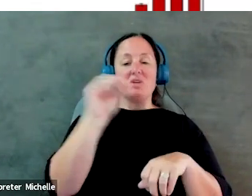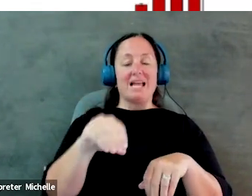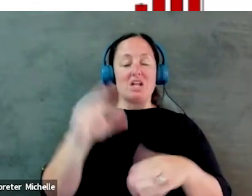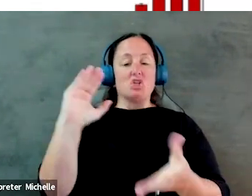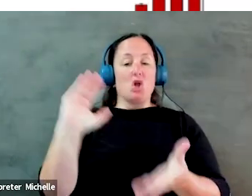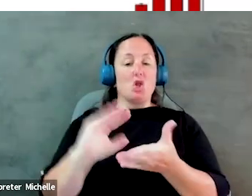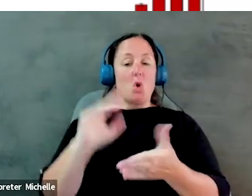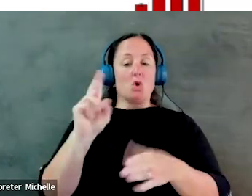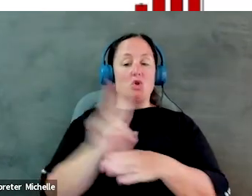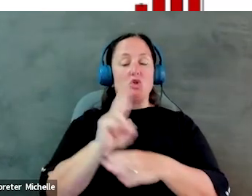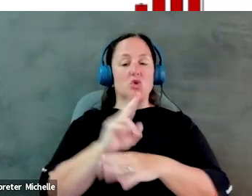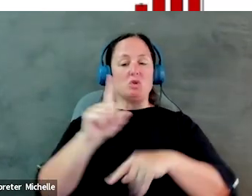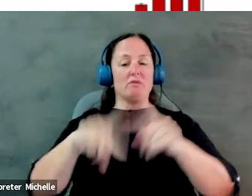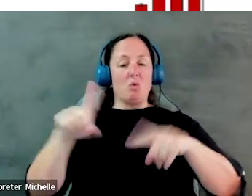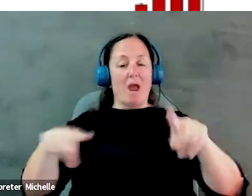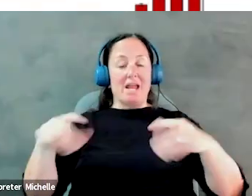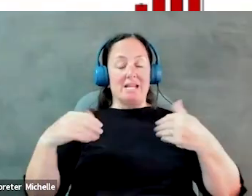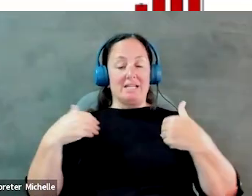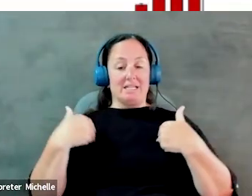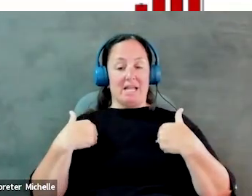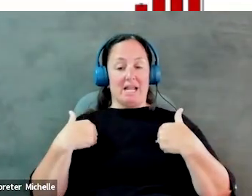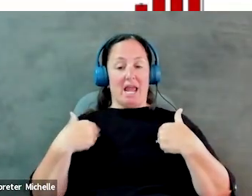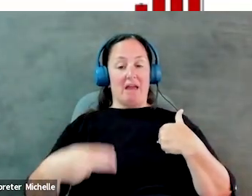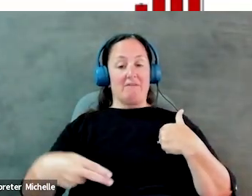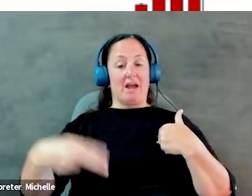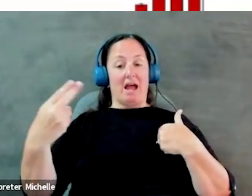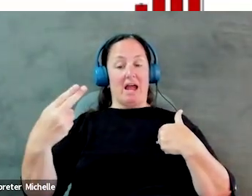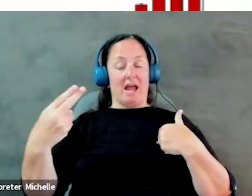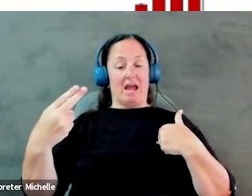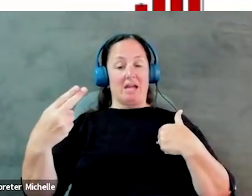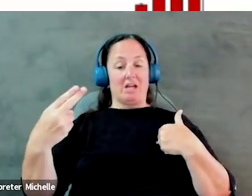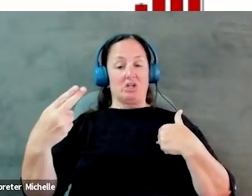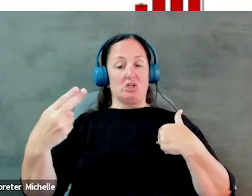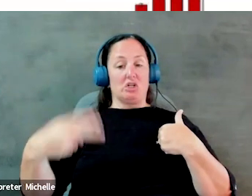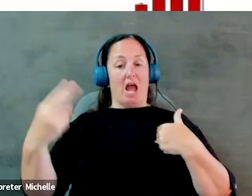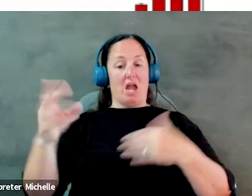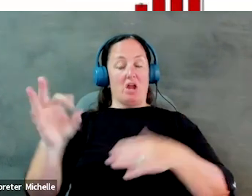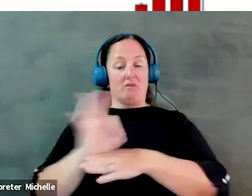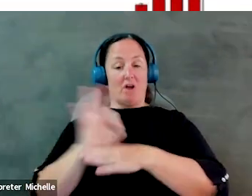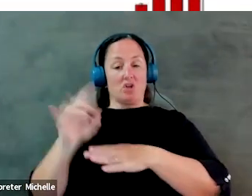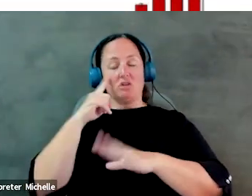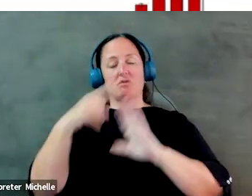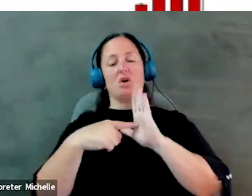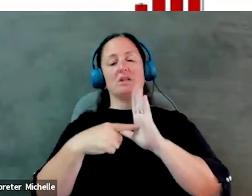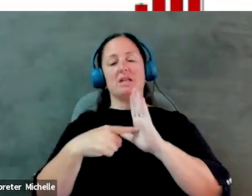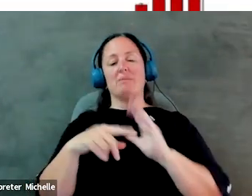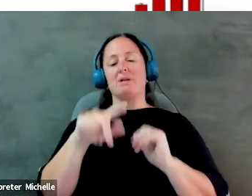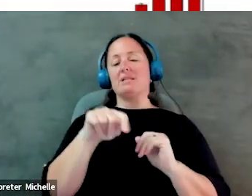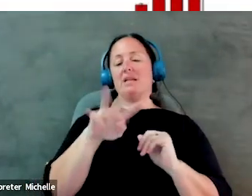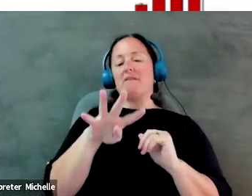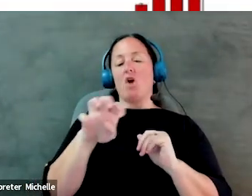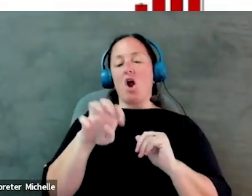are lower for us to use varieties that have higher a higher function. For